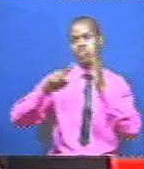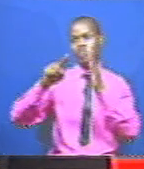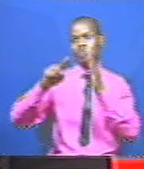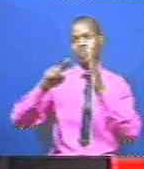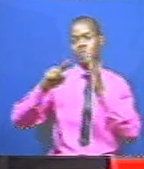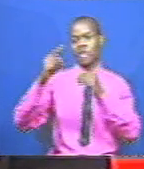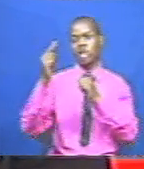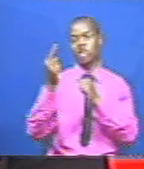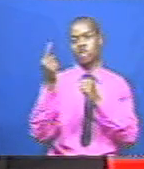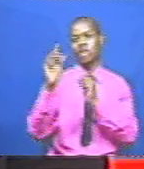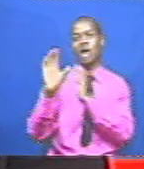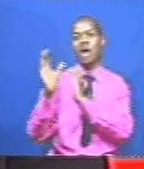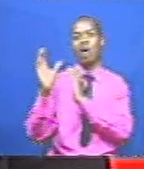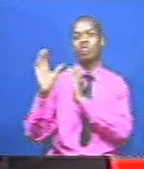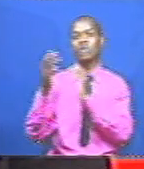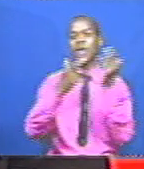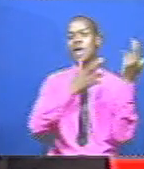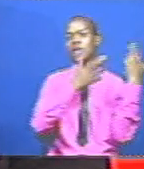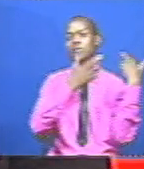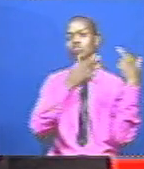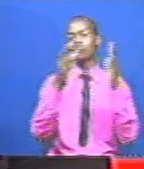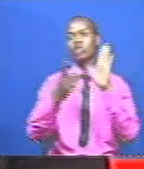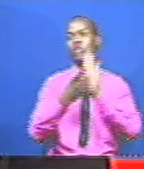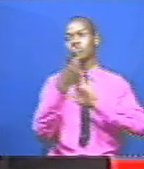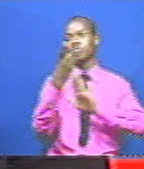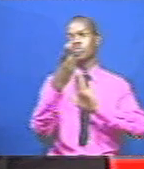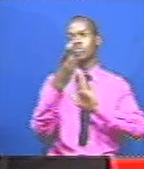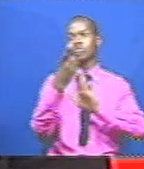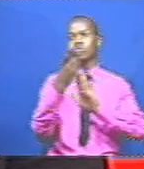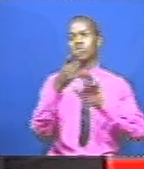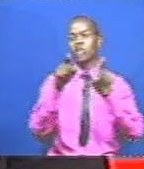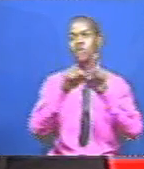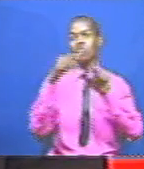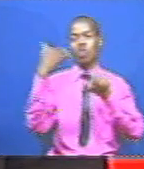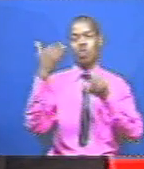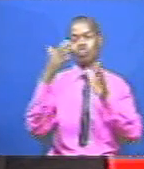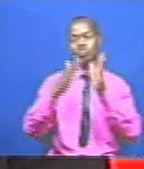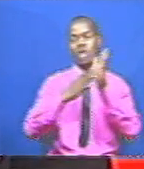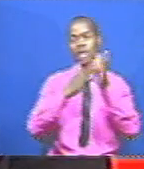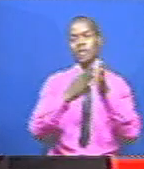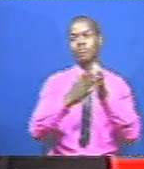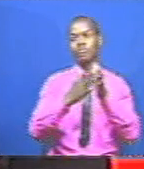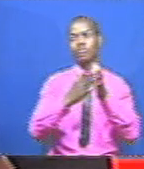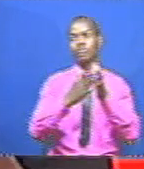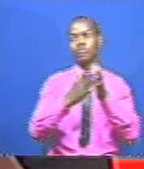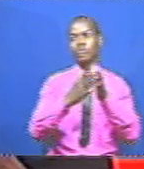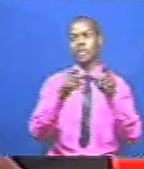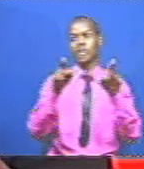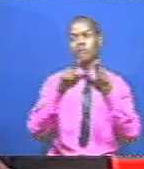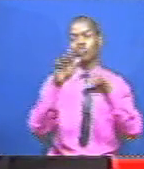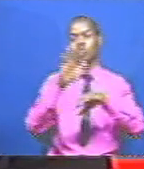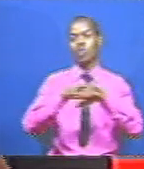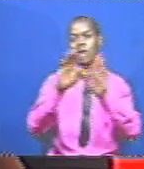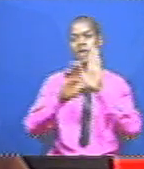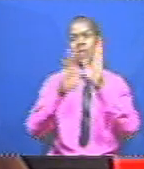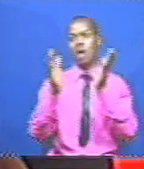county is responsible for the development, we get to embed on it and take a lead on it. So it's a very good example of